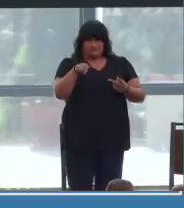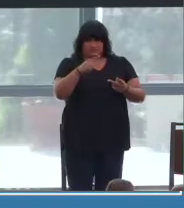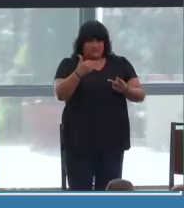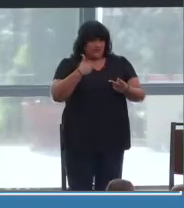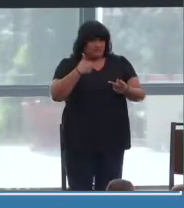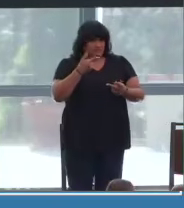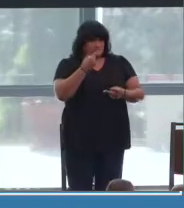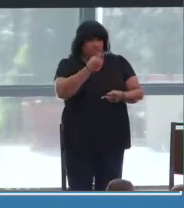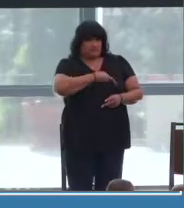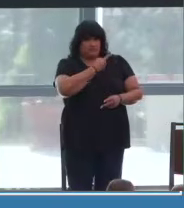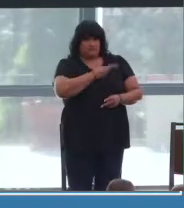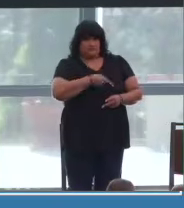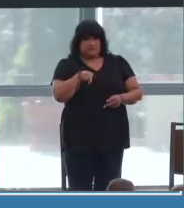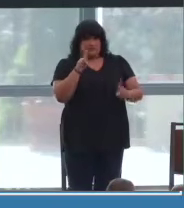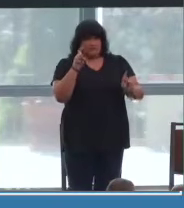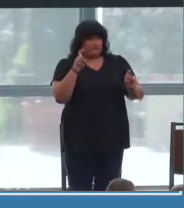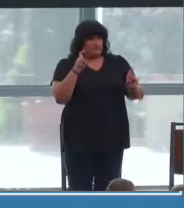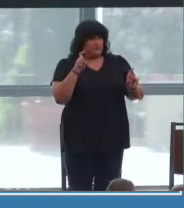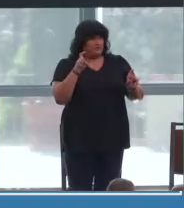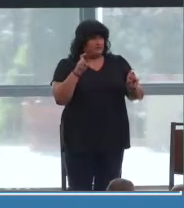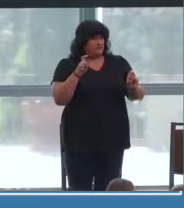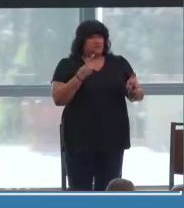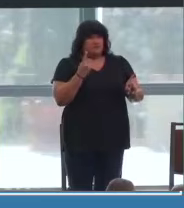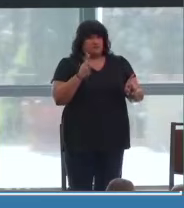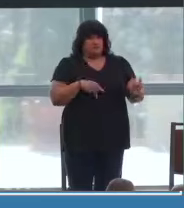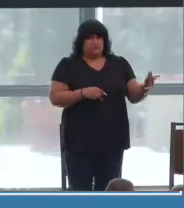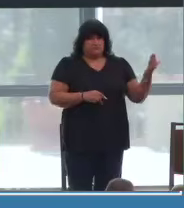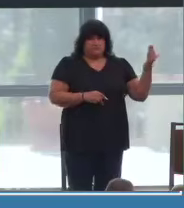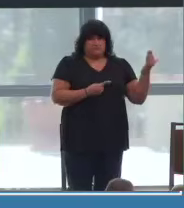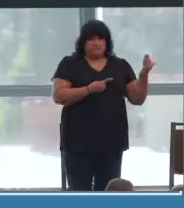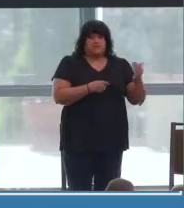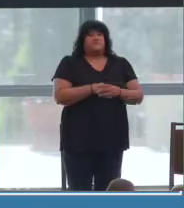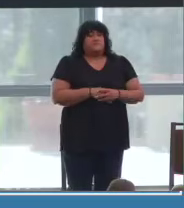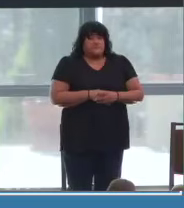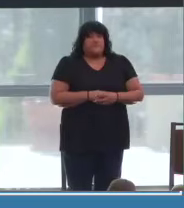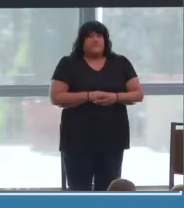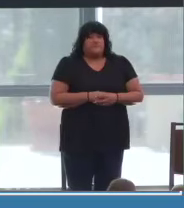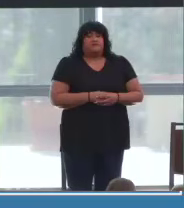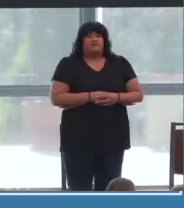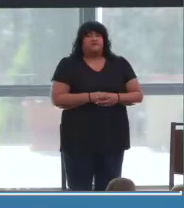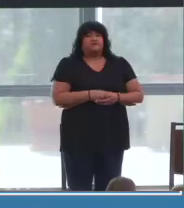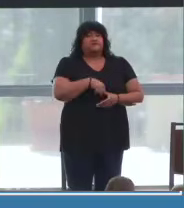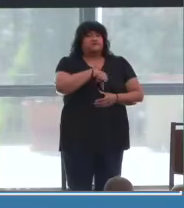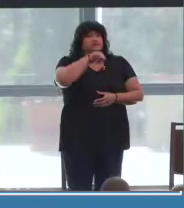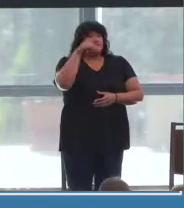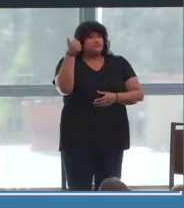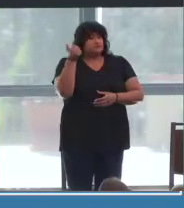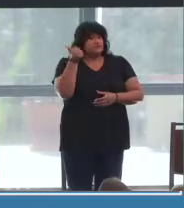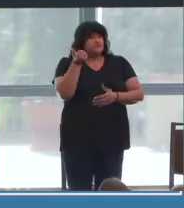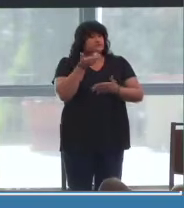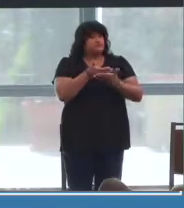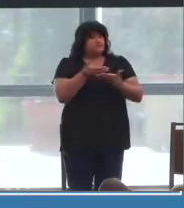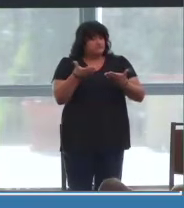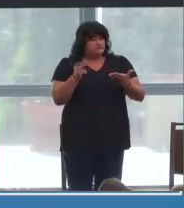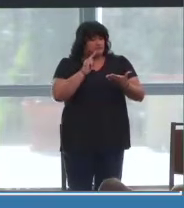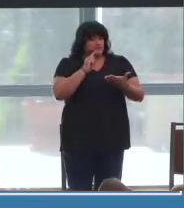room have any of those? Some of you. So the other thing that's